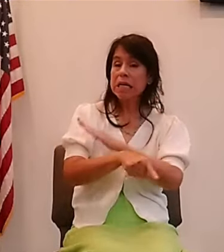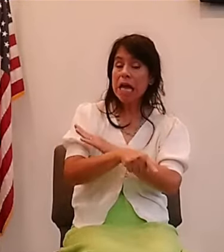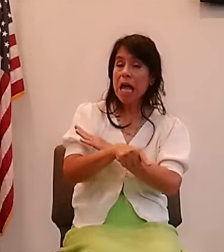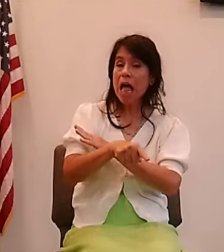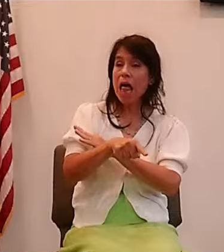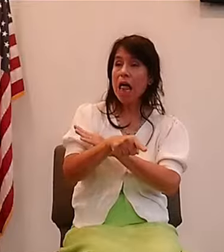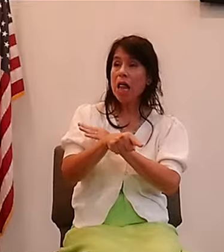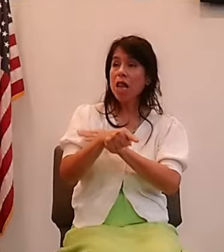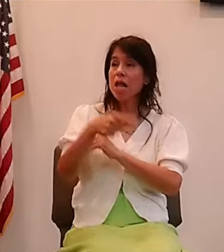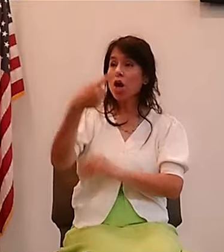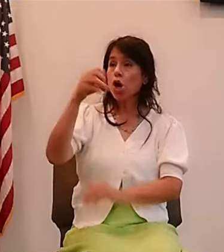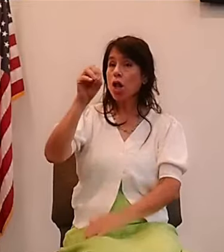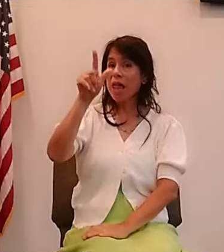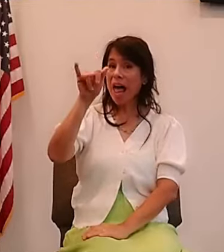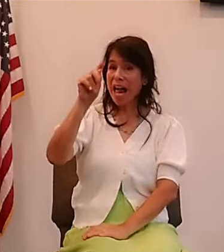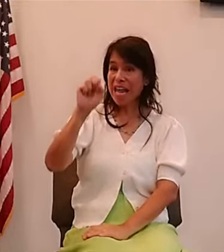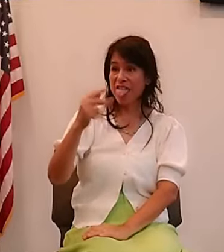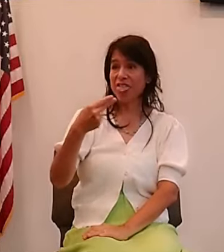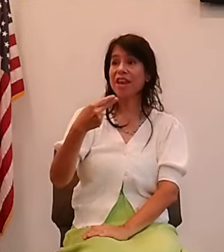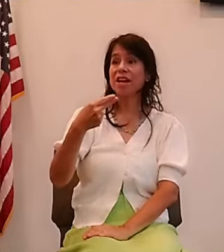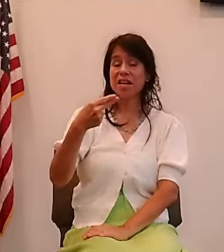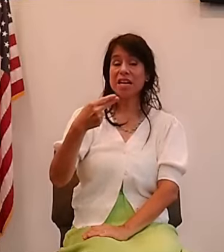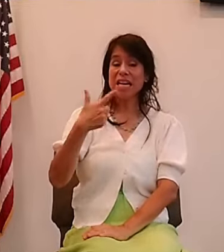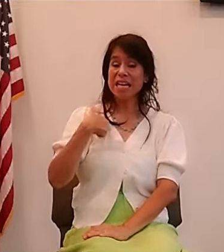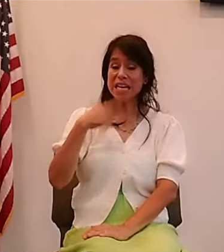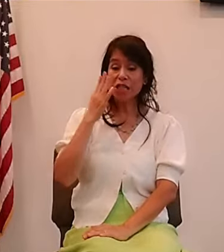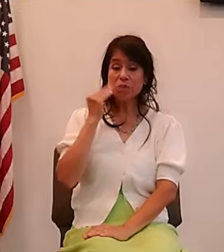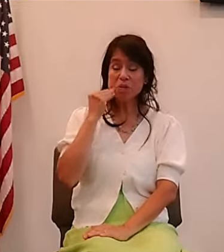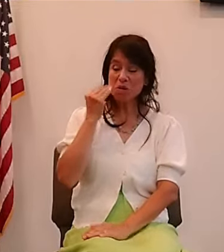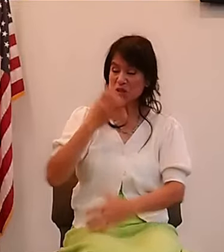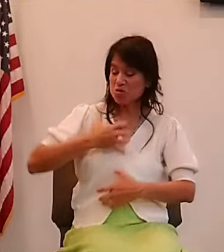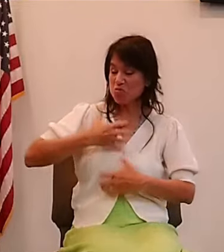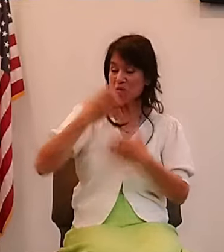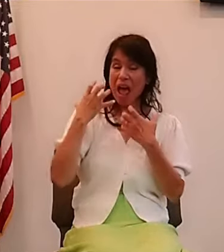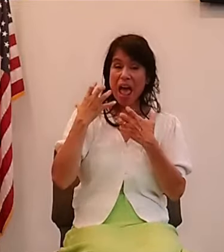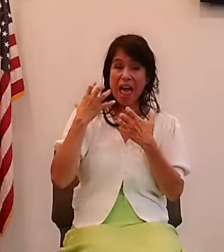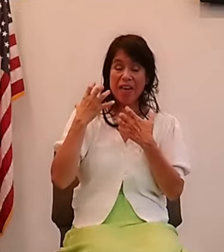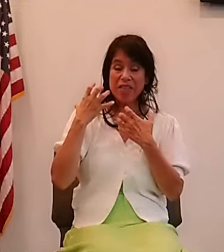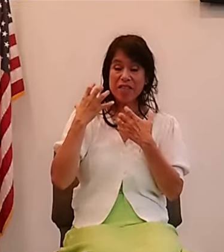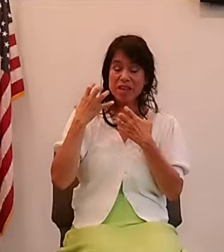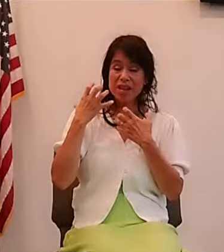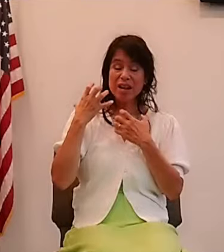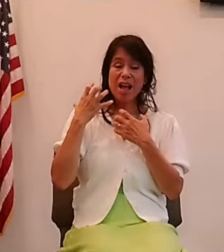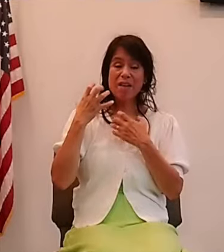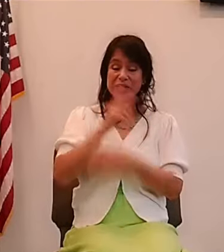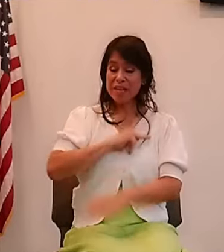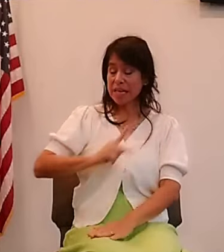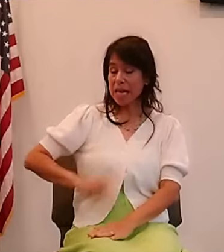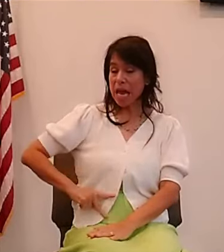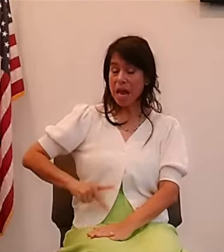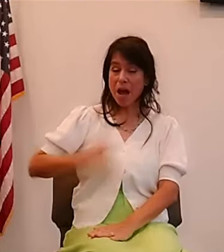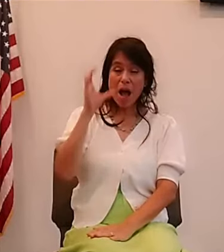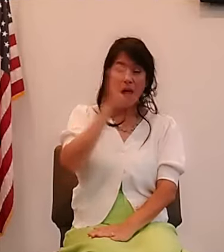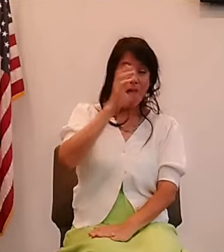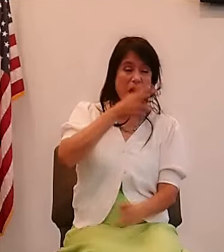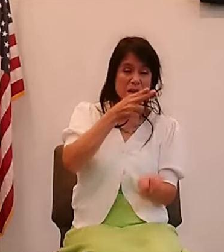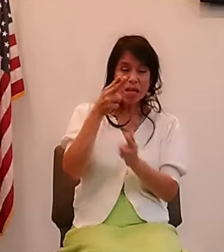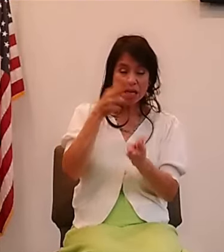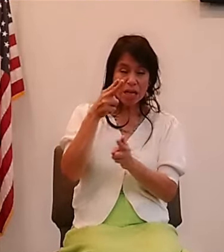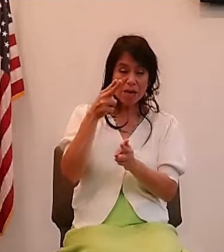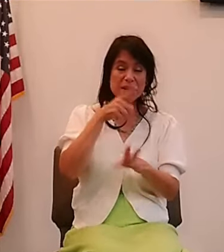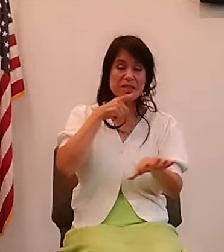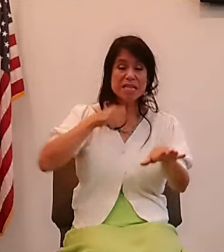had experienced the wrath of his king, his former friend, hunting him down in the desert